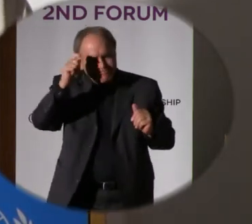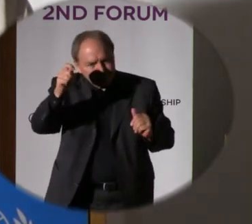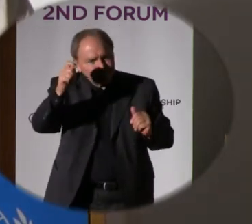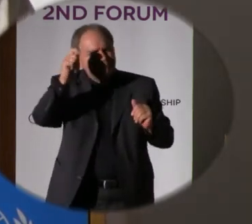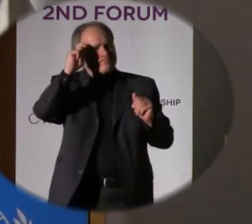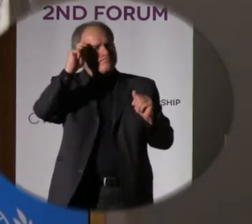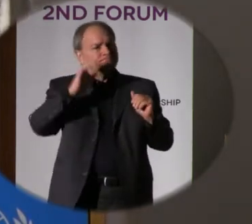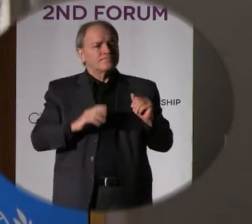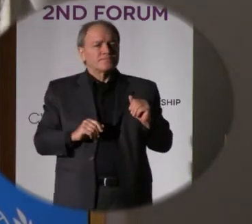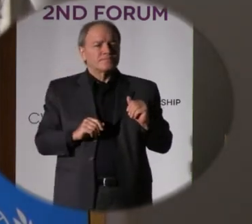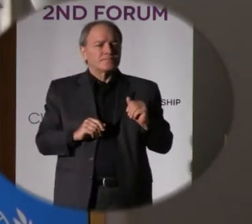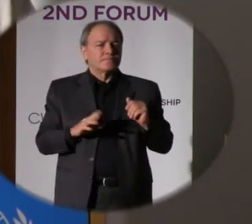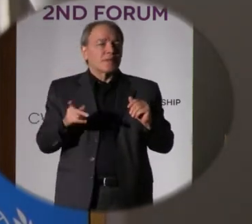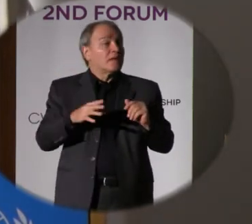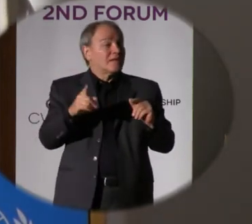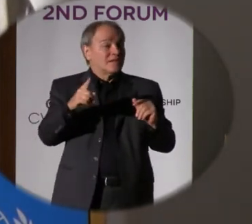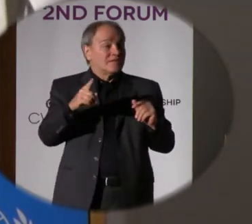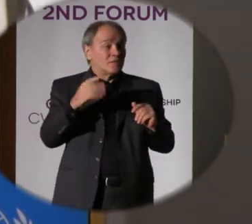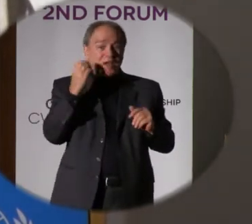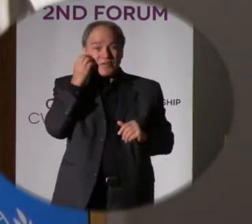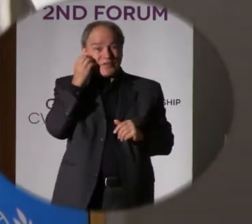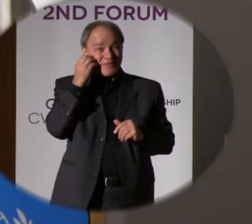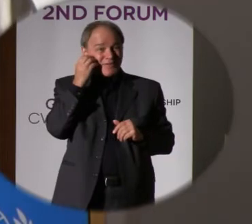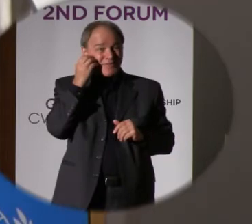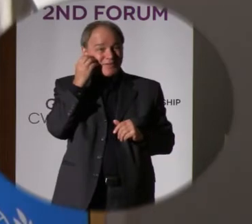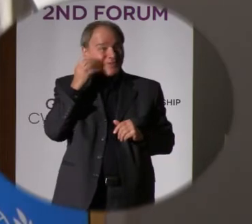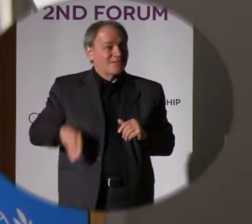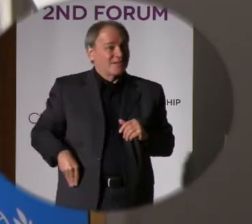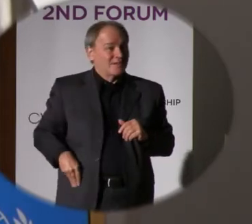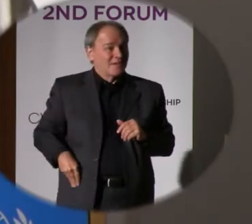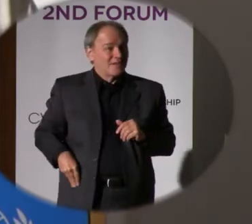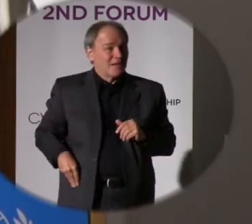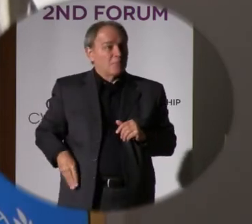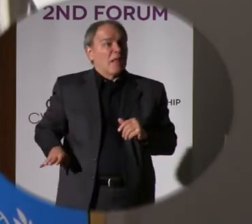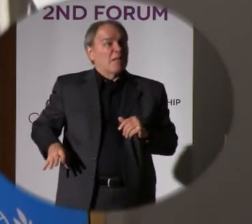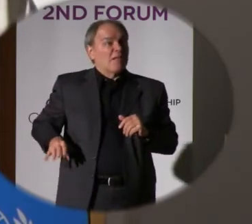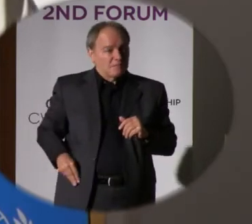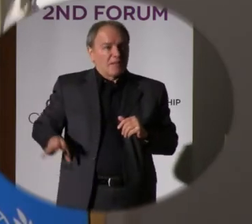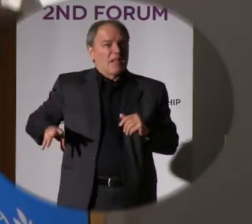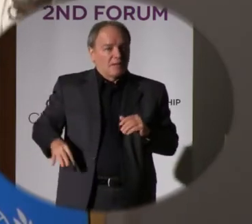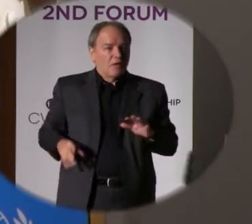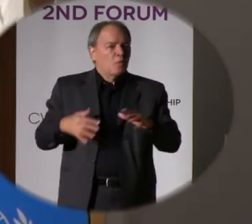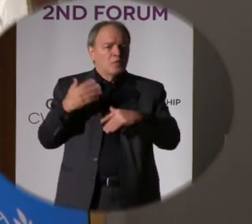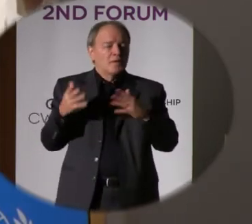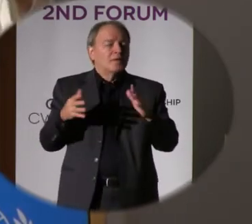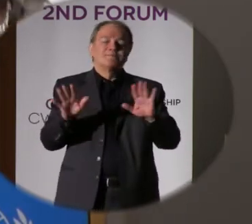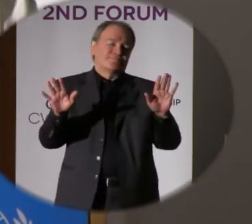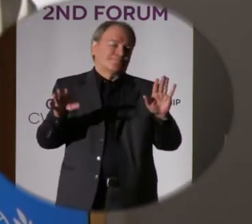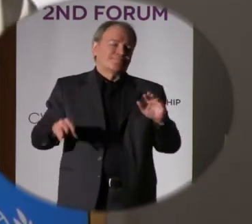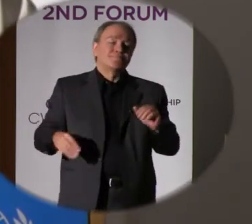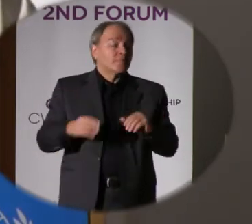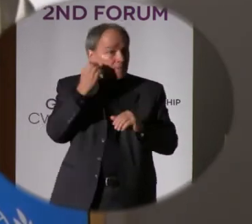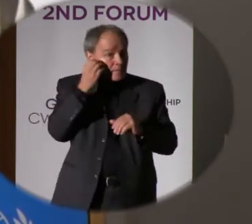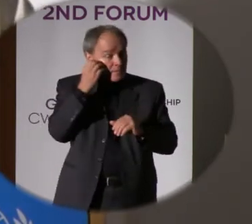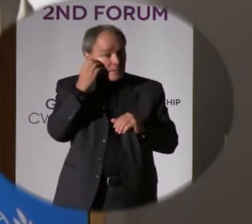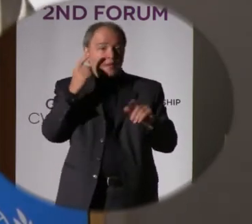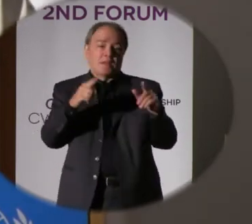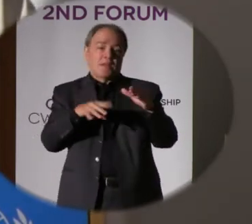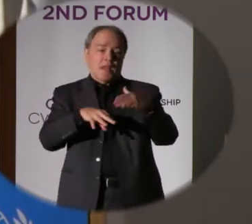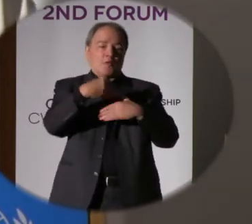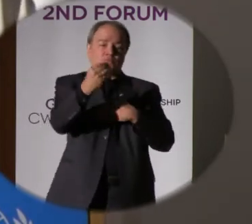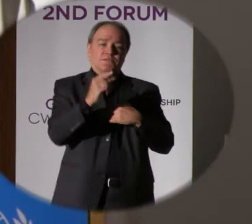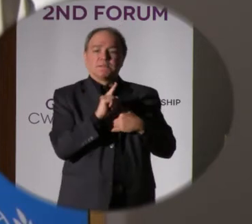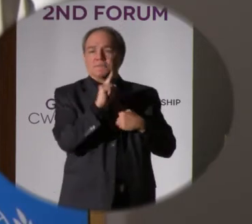people kindly turn off your cell phones? If you get a call, you can step outside and take the